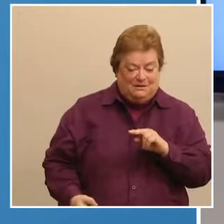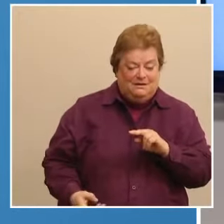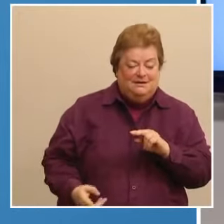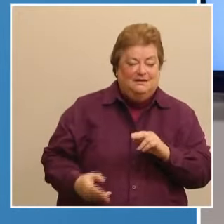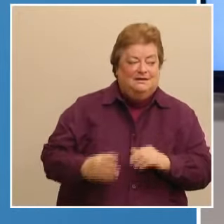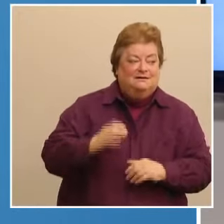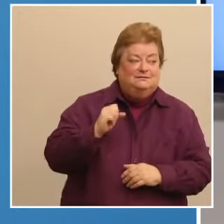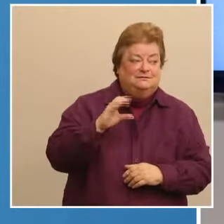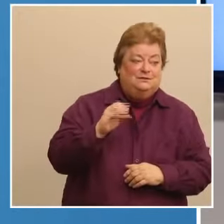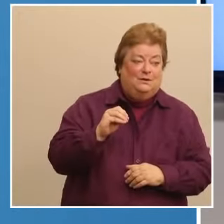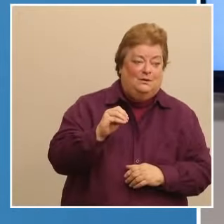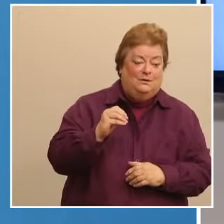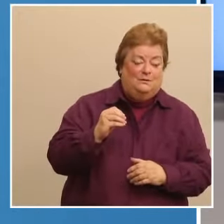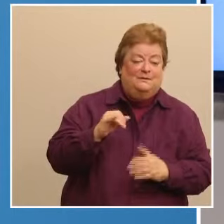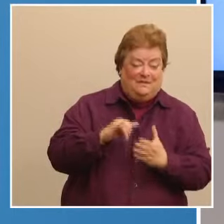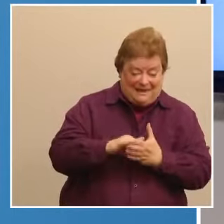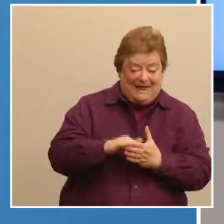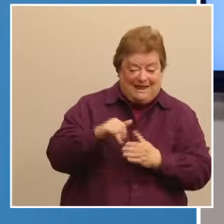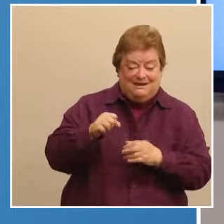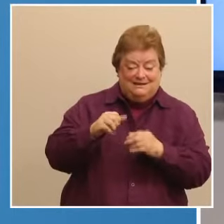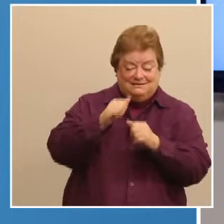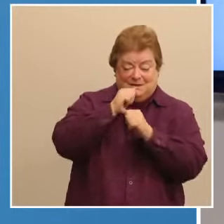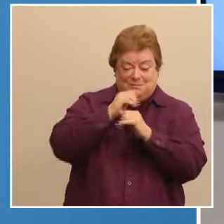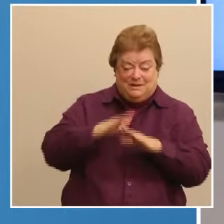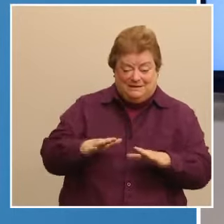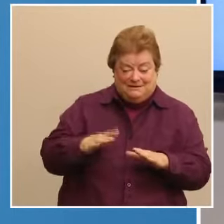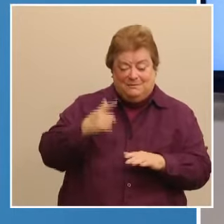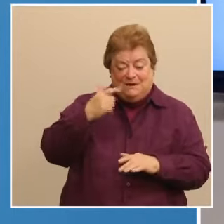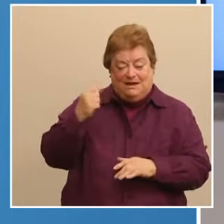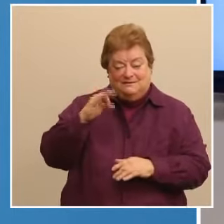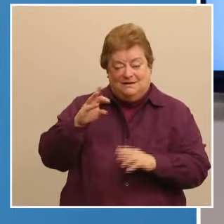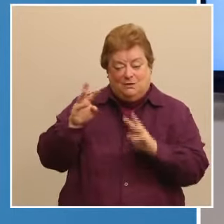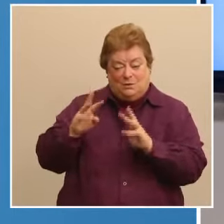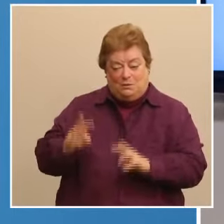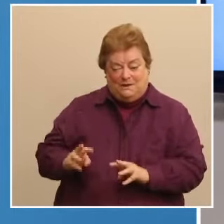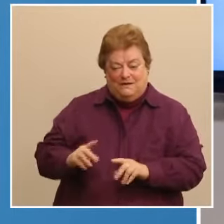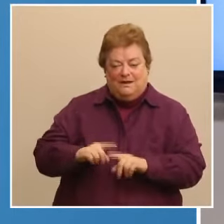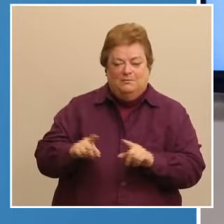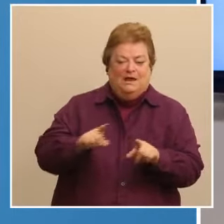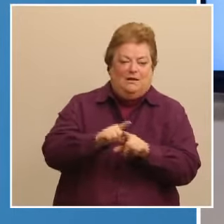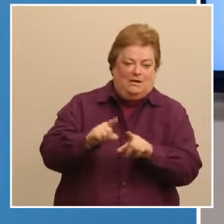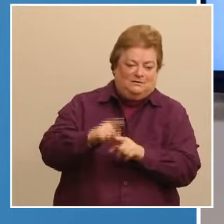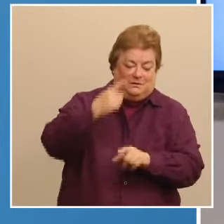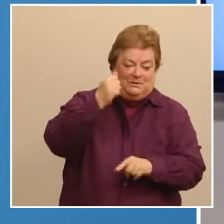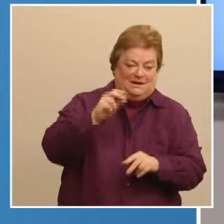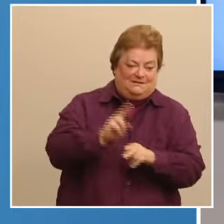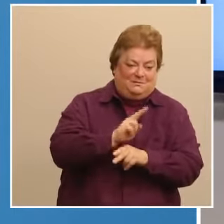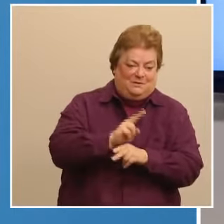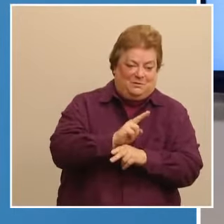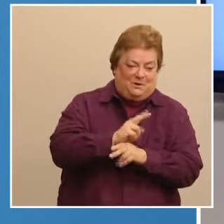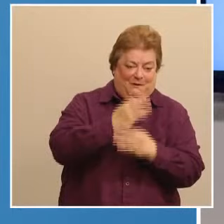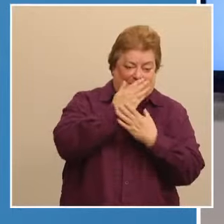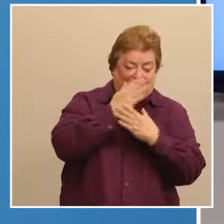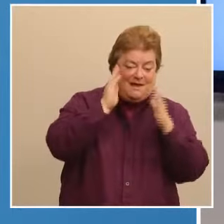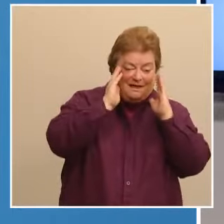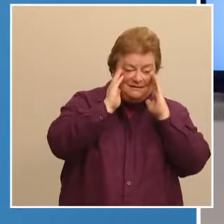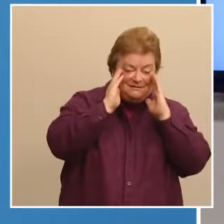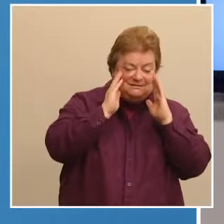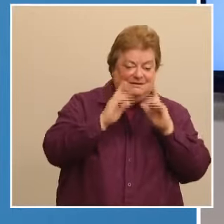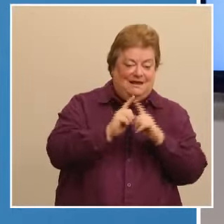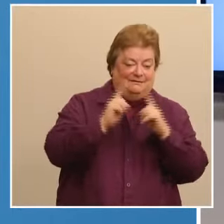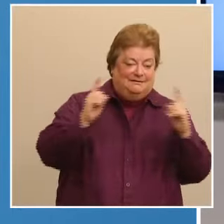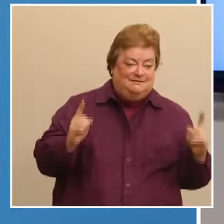well. So that's a blessing that may be due to weather, but also due to people wearing their face coverings and watching